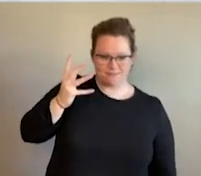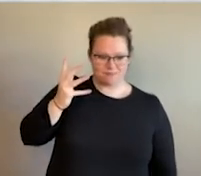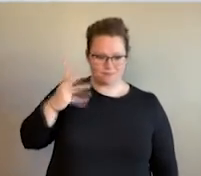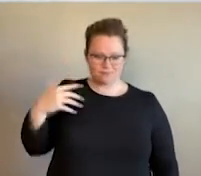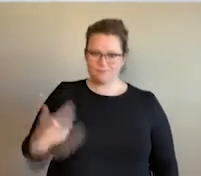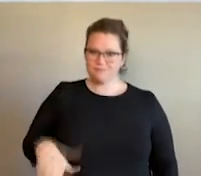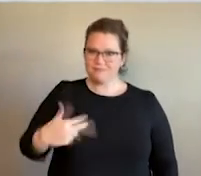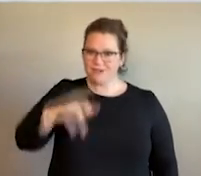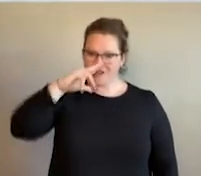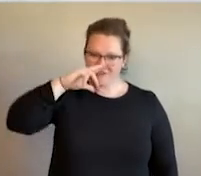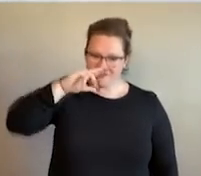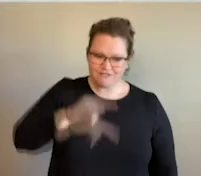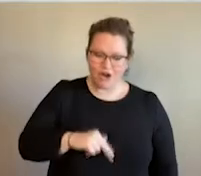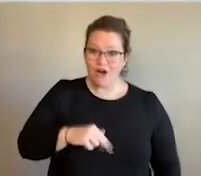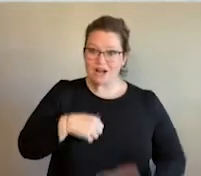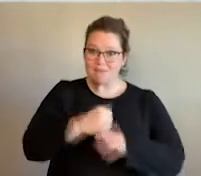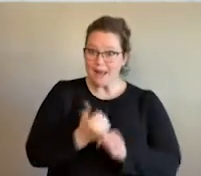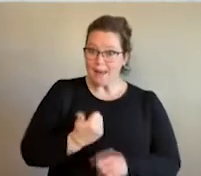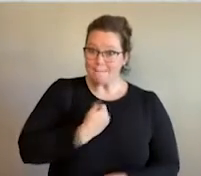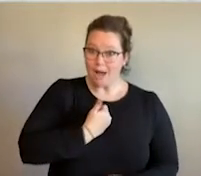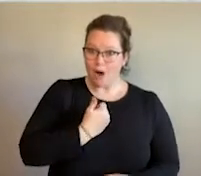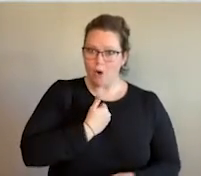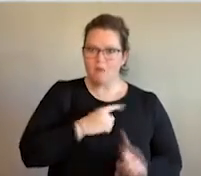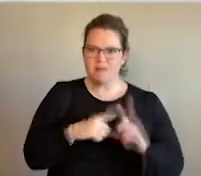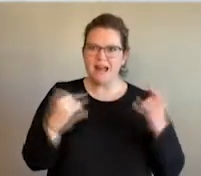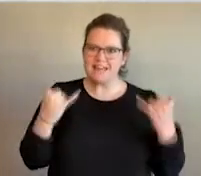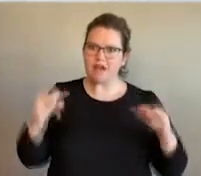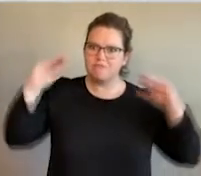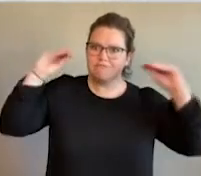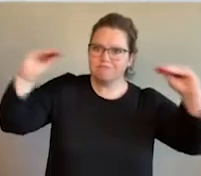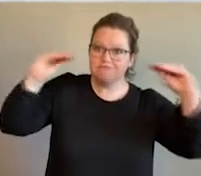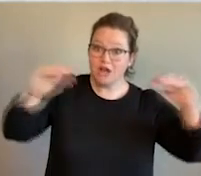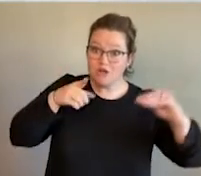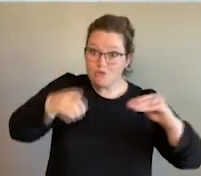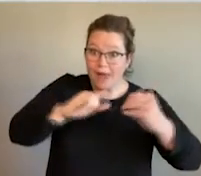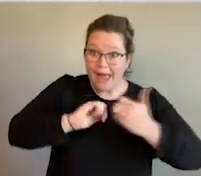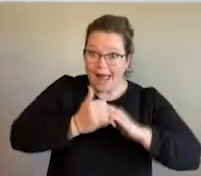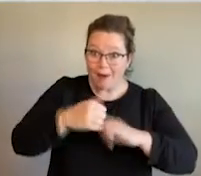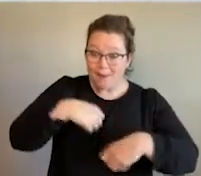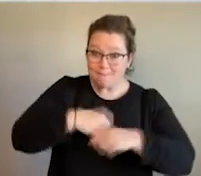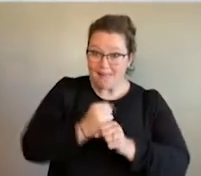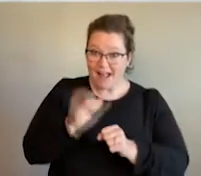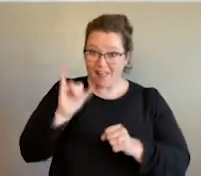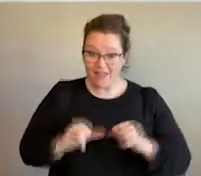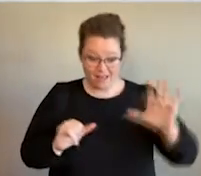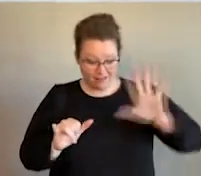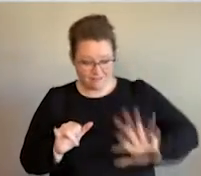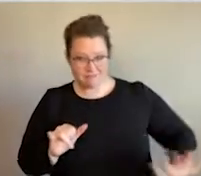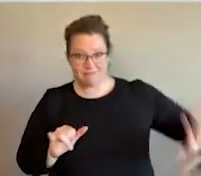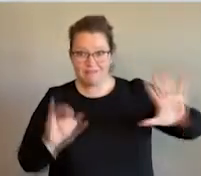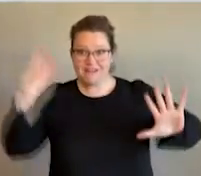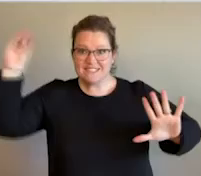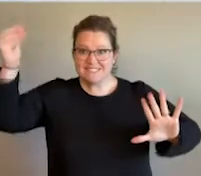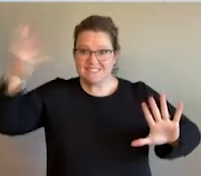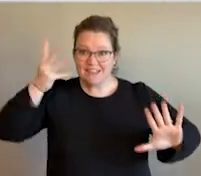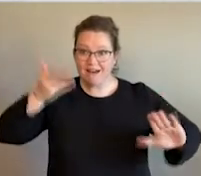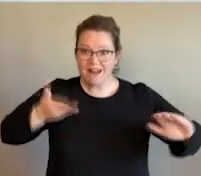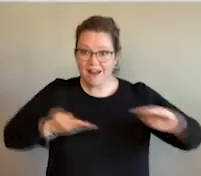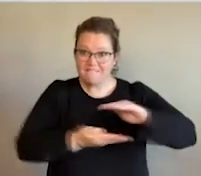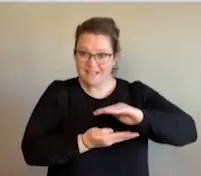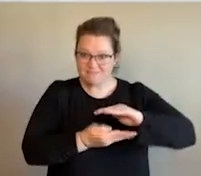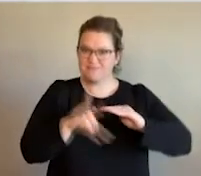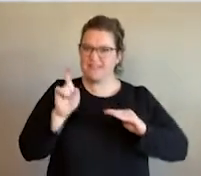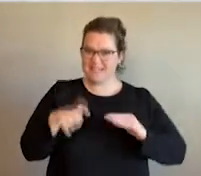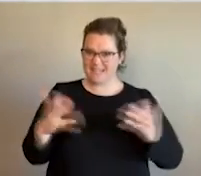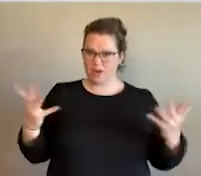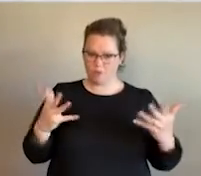Wow, that was so much fun building my own, but now I want to teach you guys how to build your very own solar oven. There's going to be a few things that you